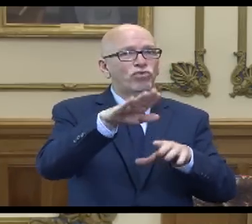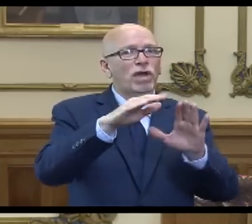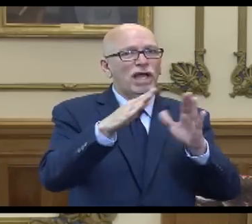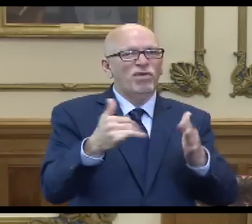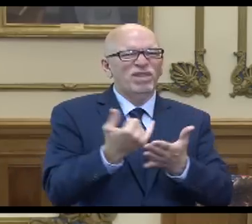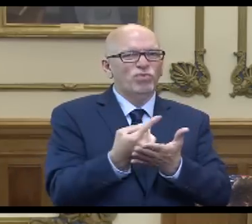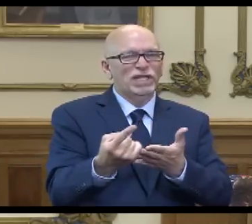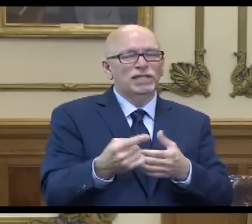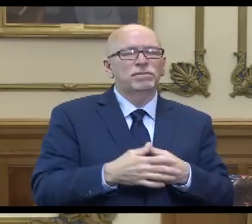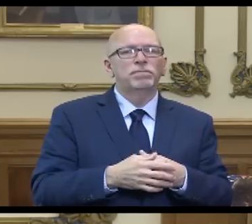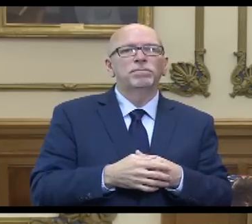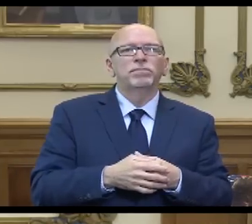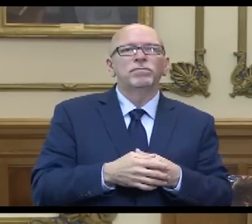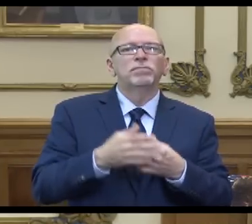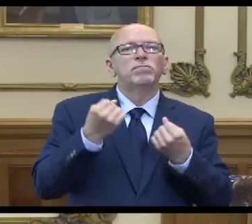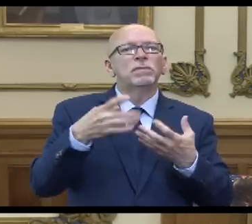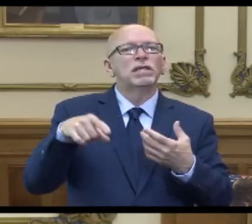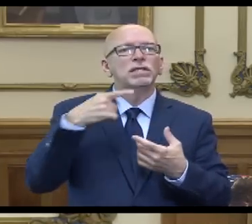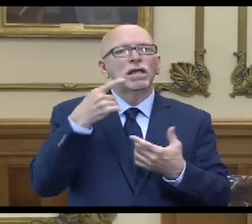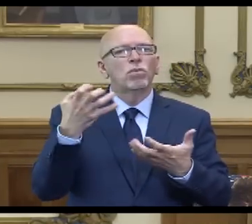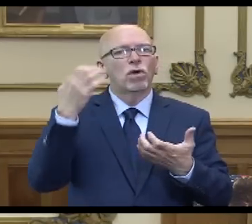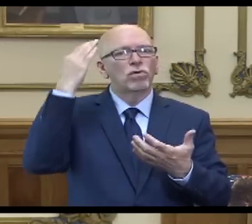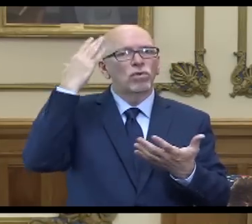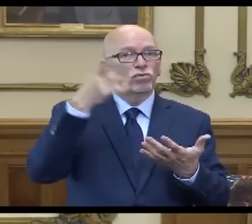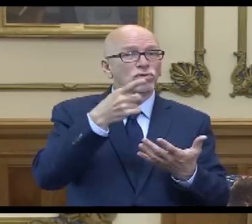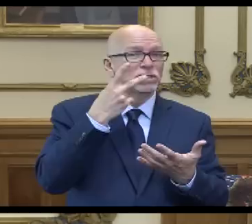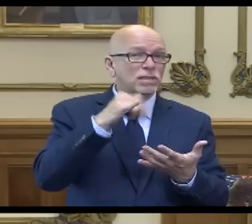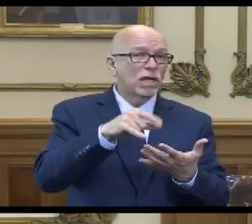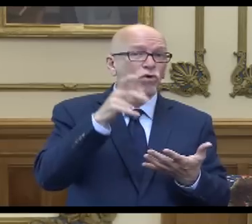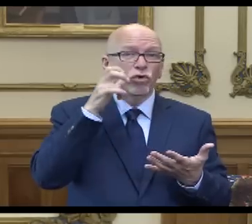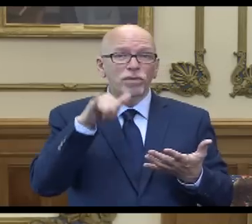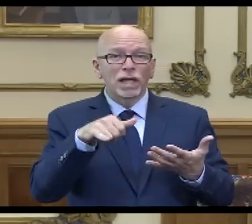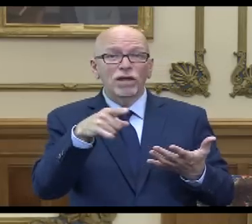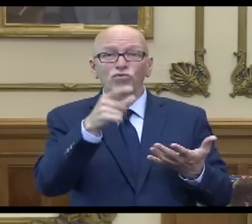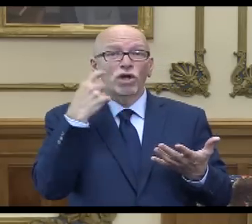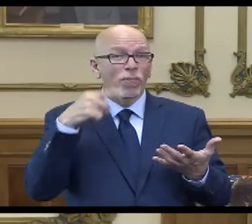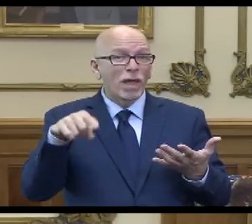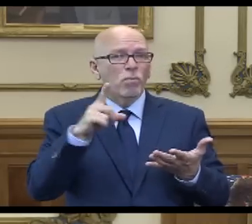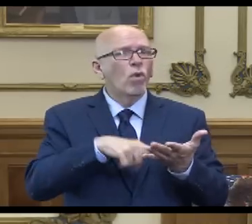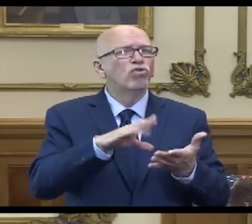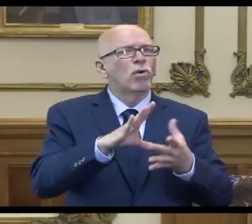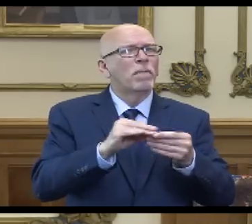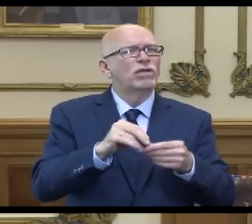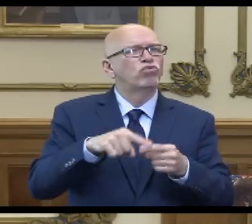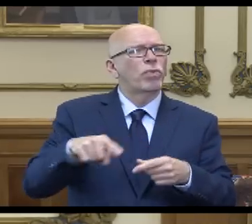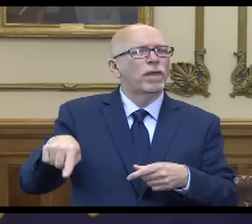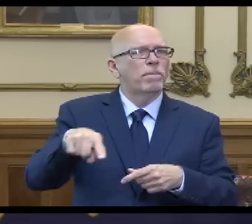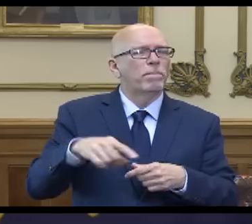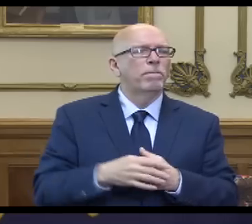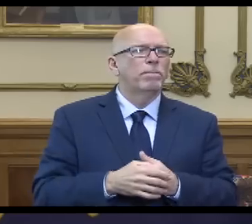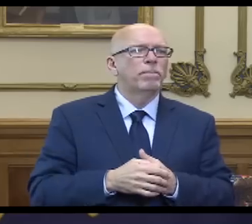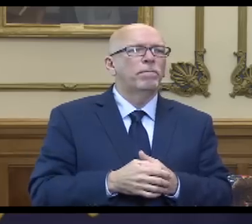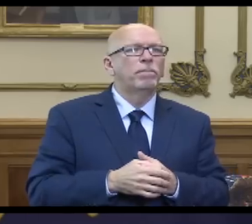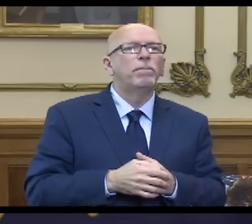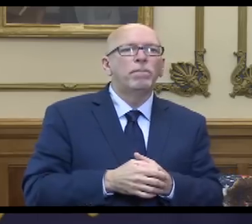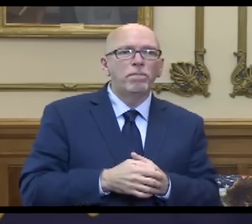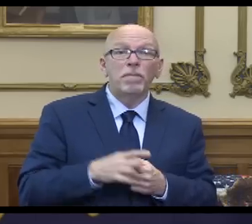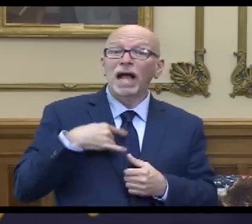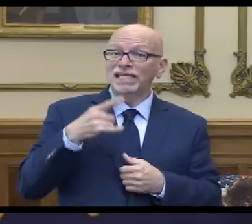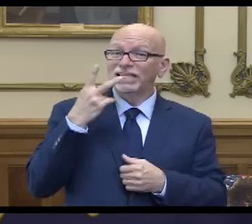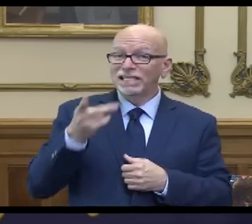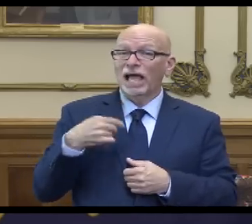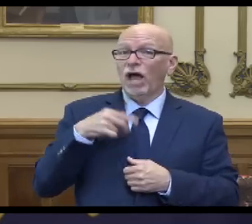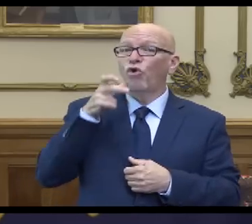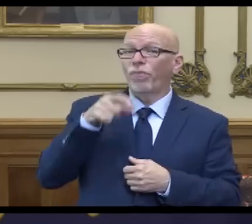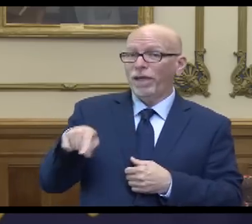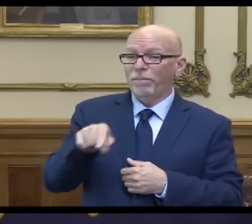this week. Many saying they want to know that you see them, you hear them. What is your message to that group? I did see them, I did